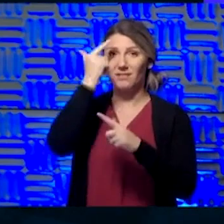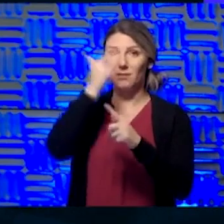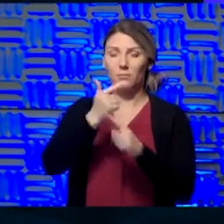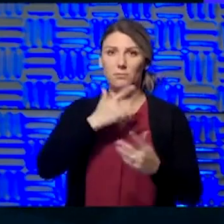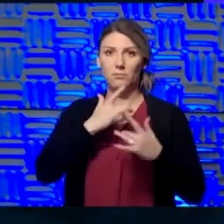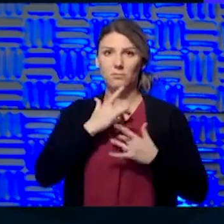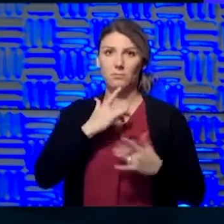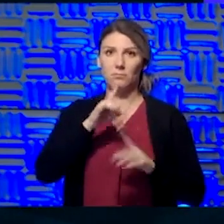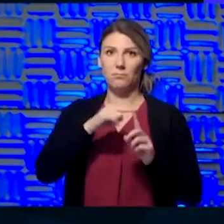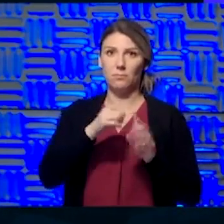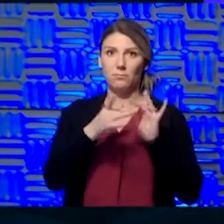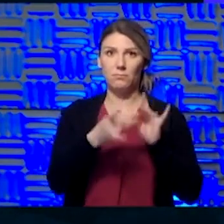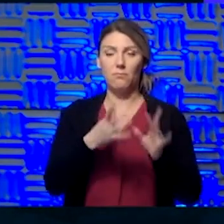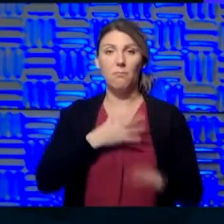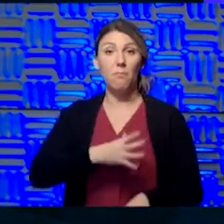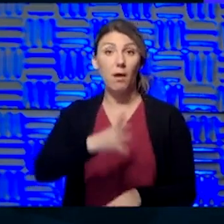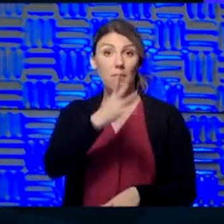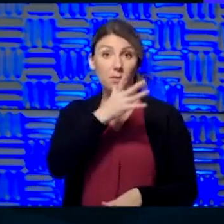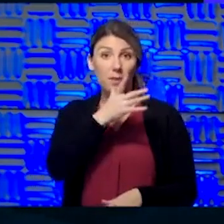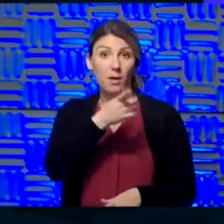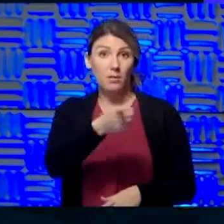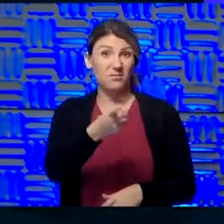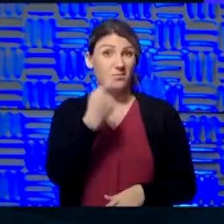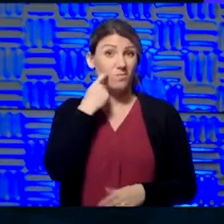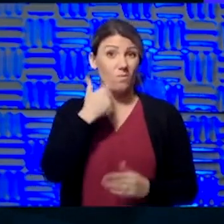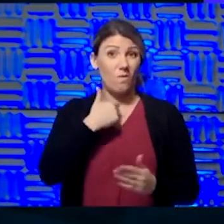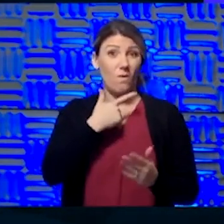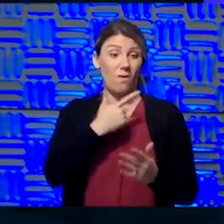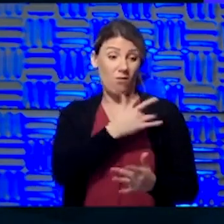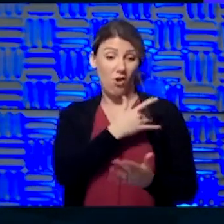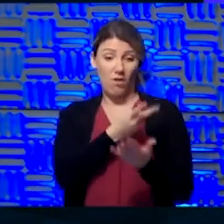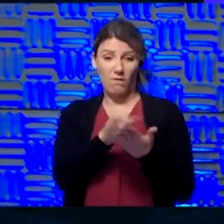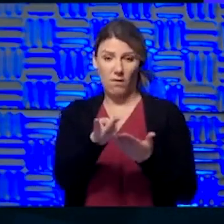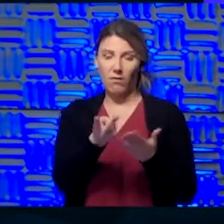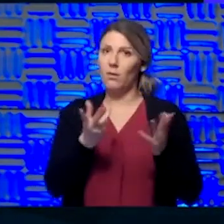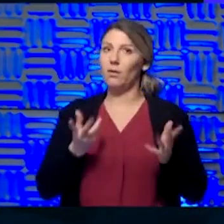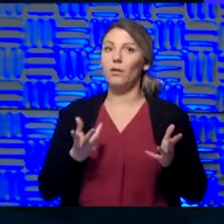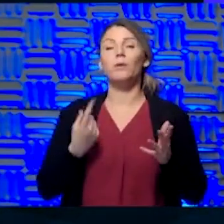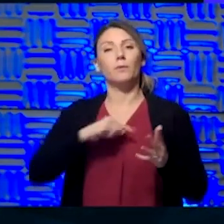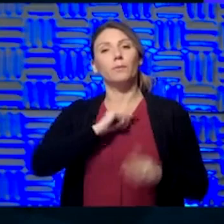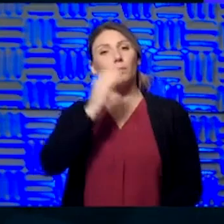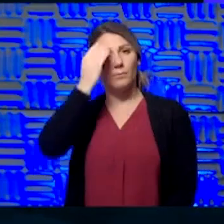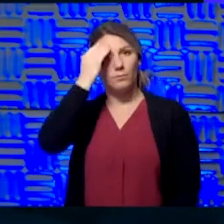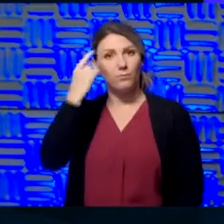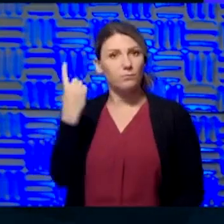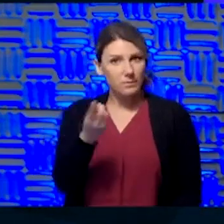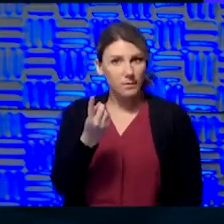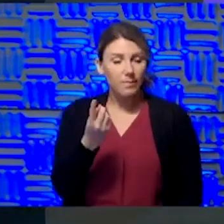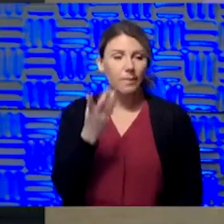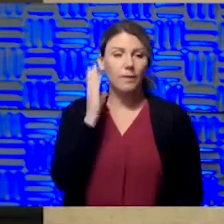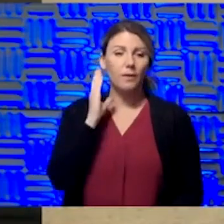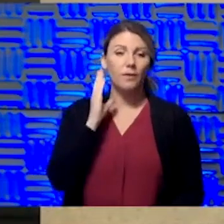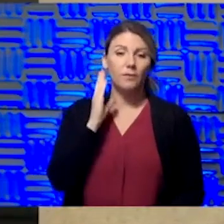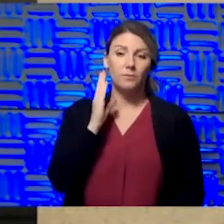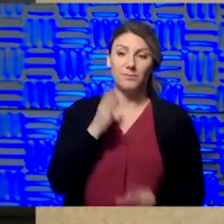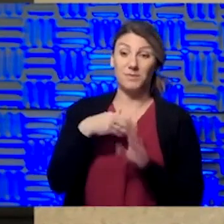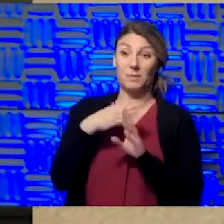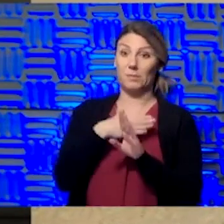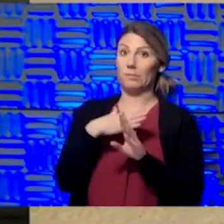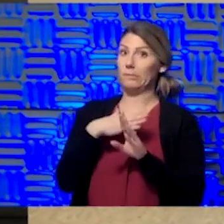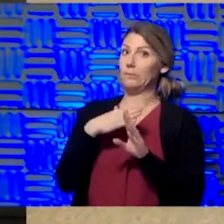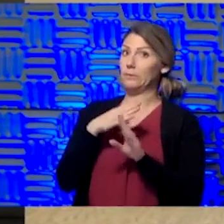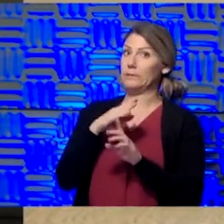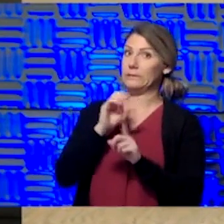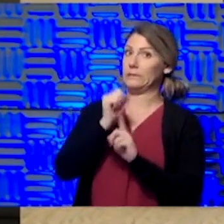because she had heart failure, and we knew that was something that was one of those preconditions that people had